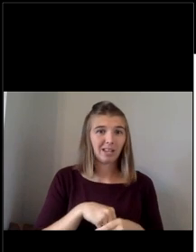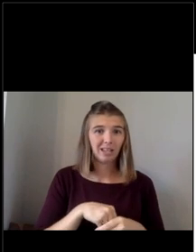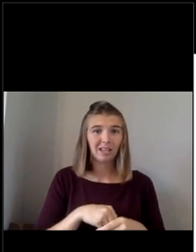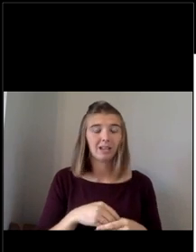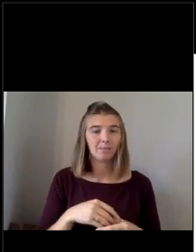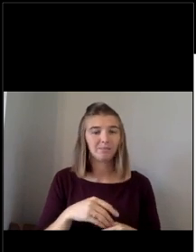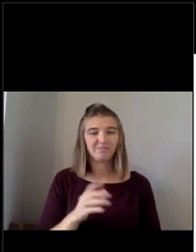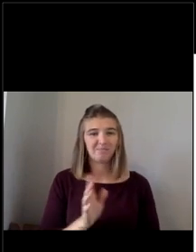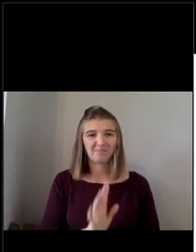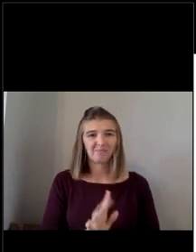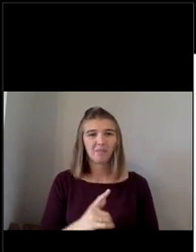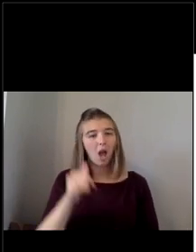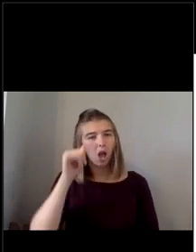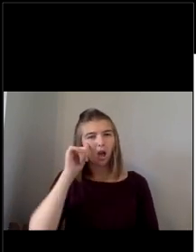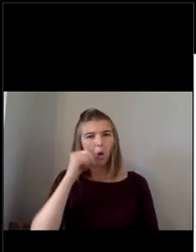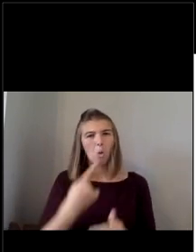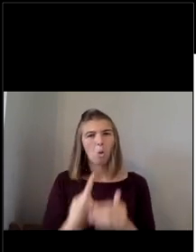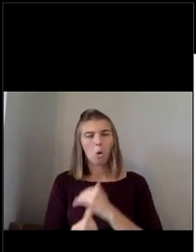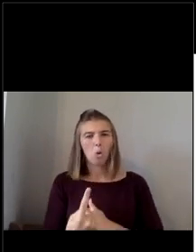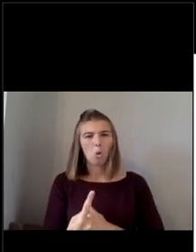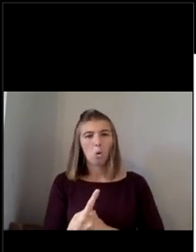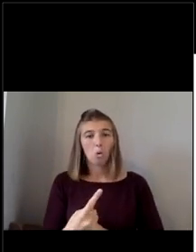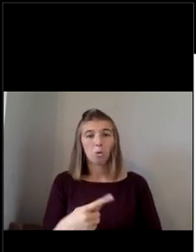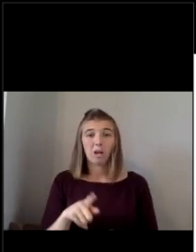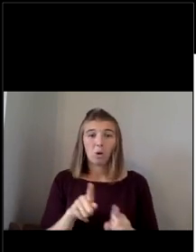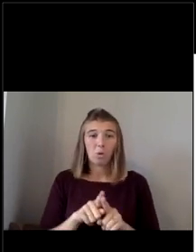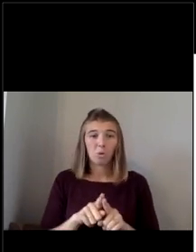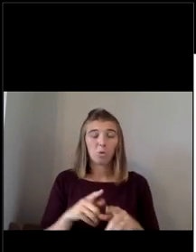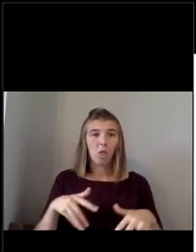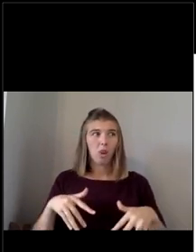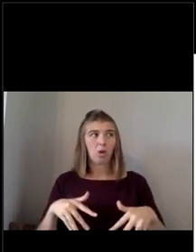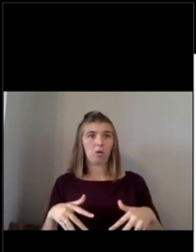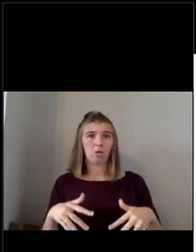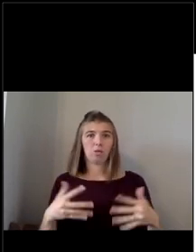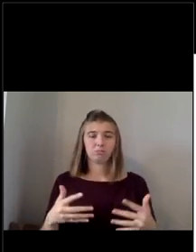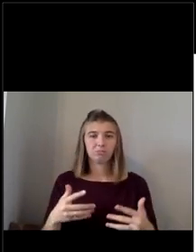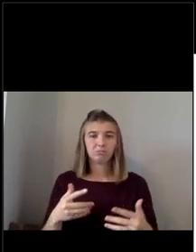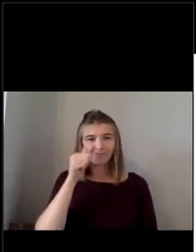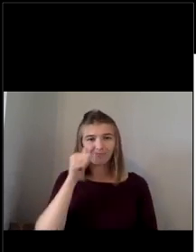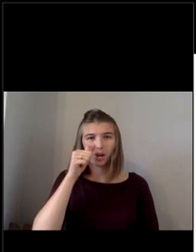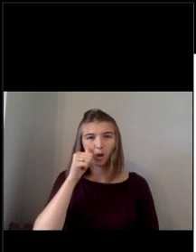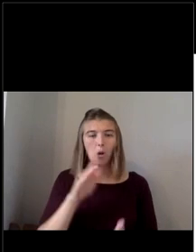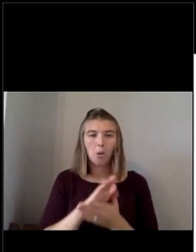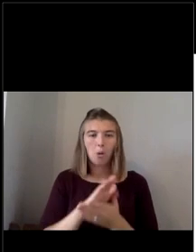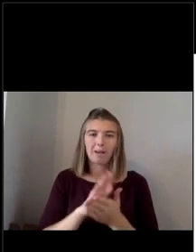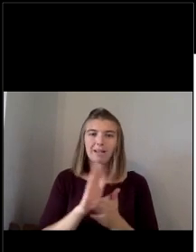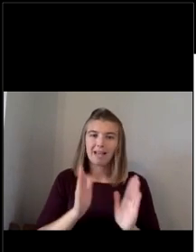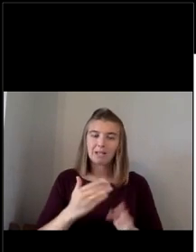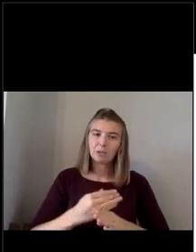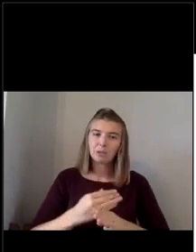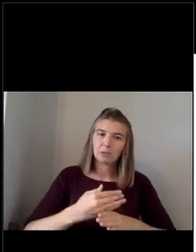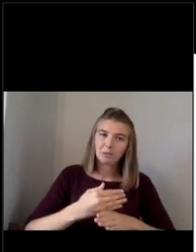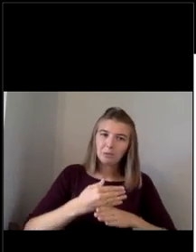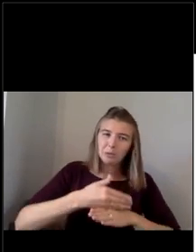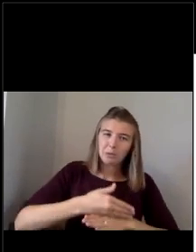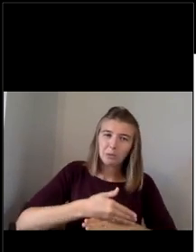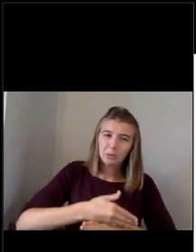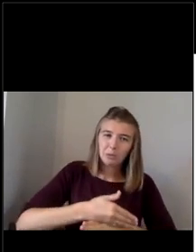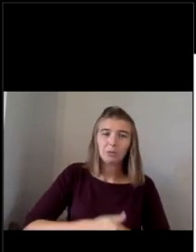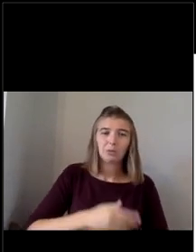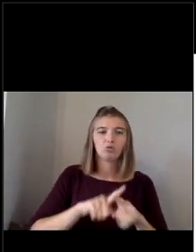and isolation in my life, and I have had to, and I still have to, work very hard to build a true sense of belonging even